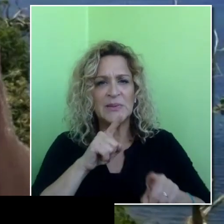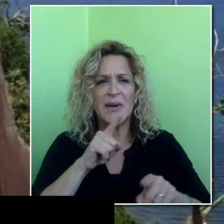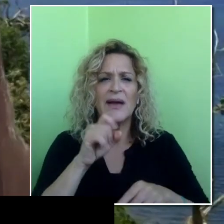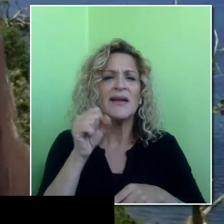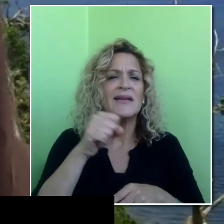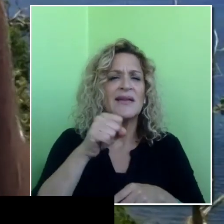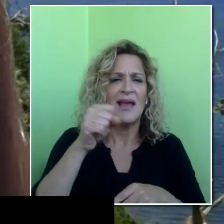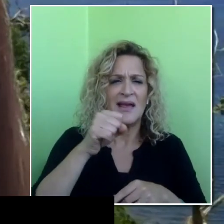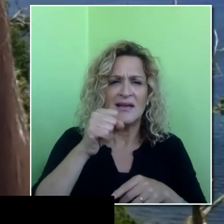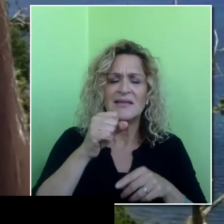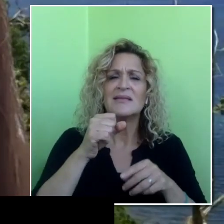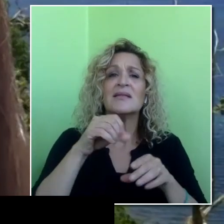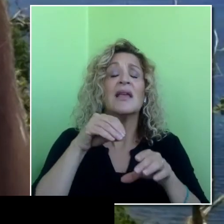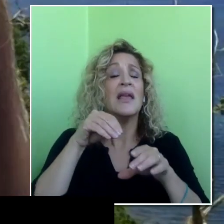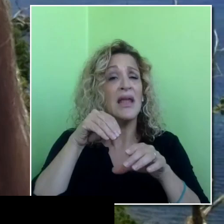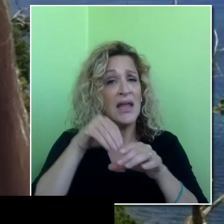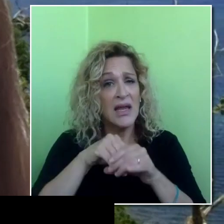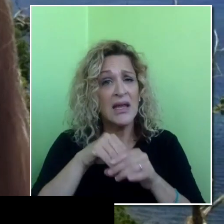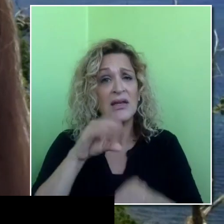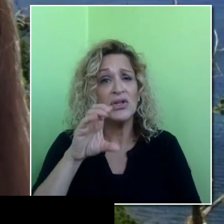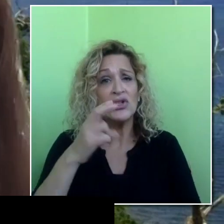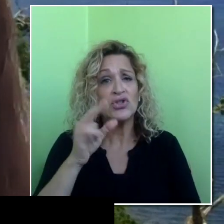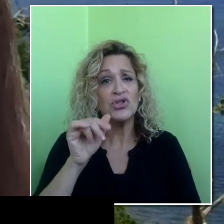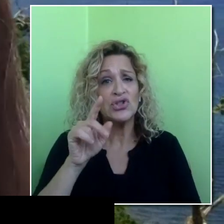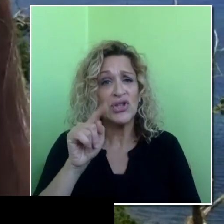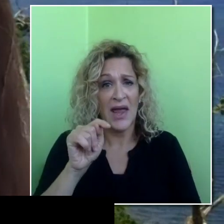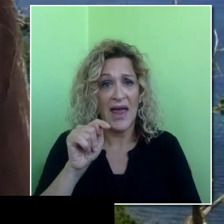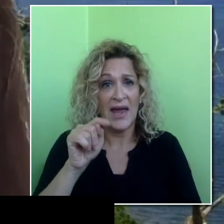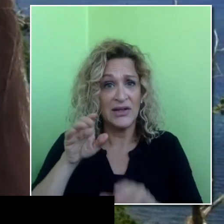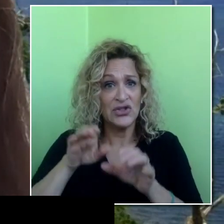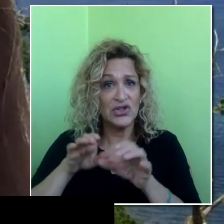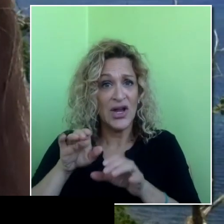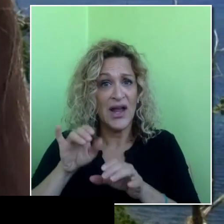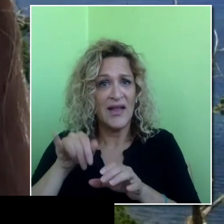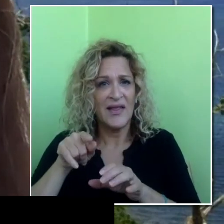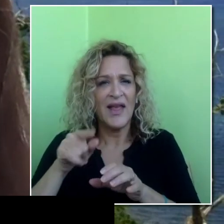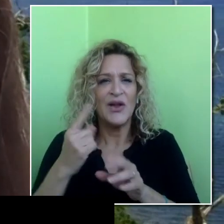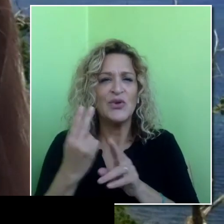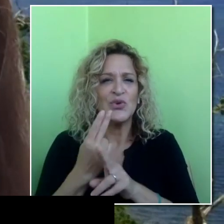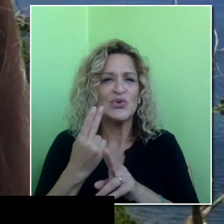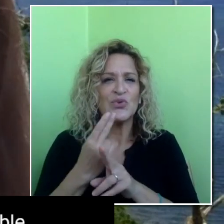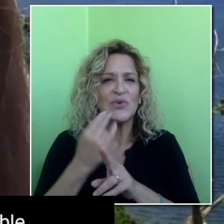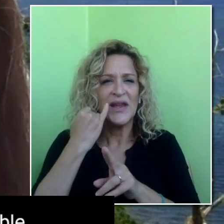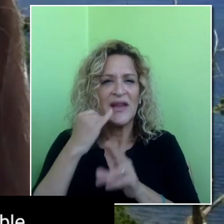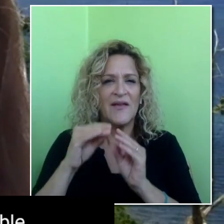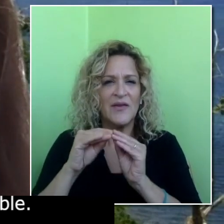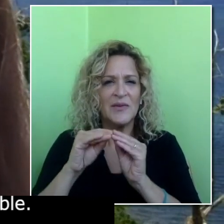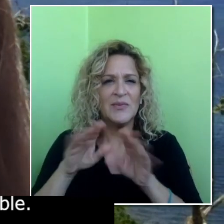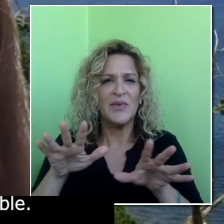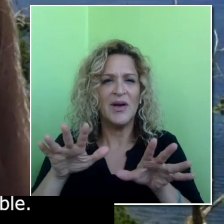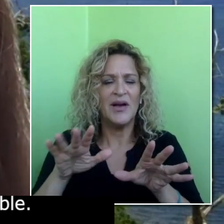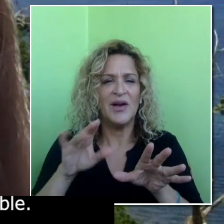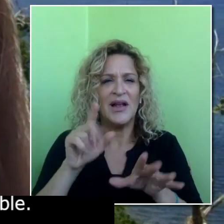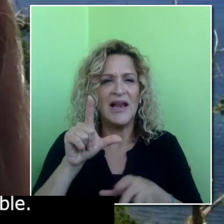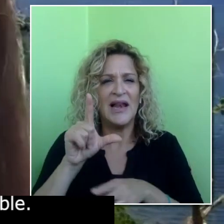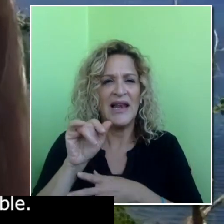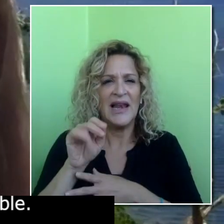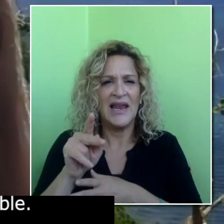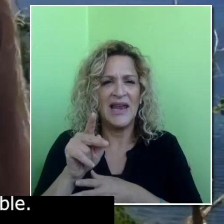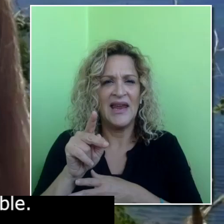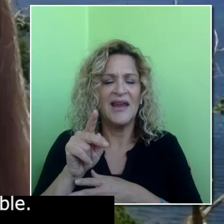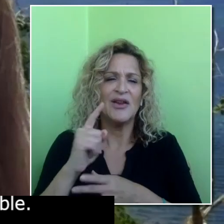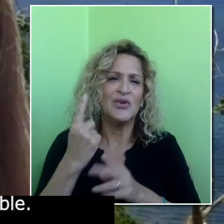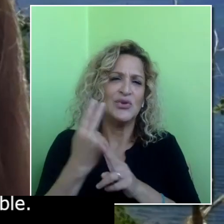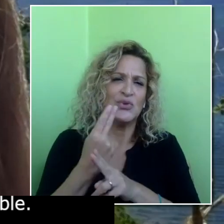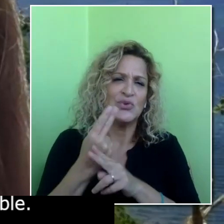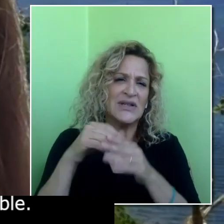accessible. Okay. At least that's how Shabir has found that it is. So you can click on it. You